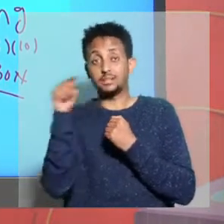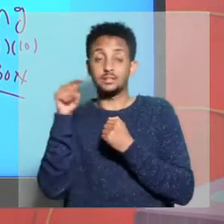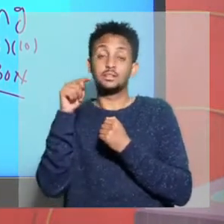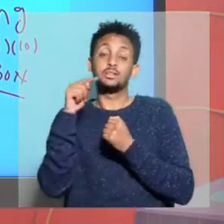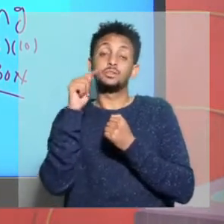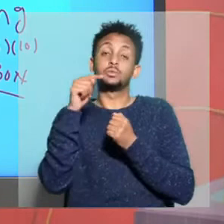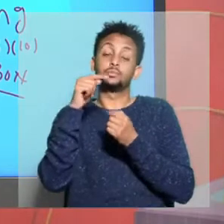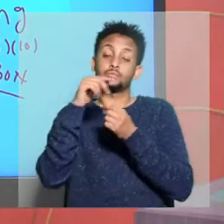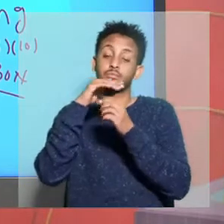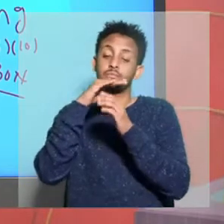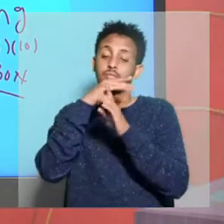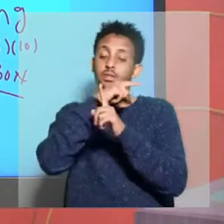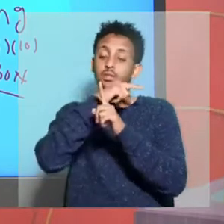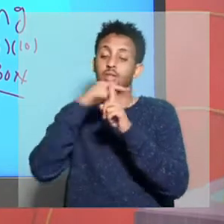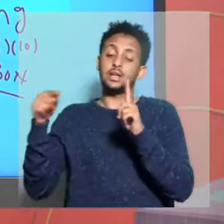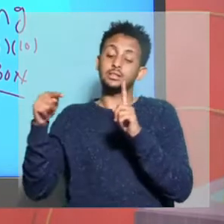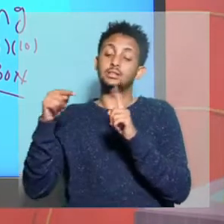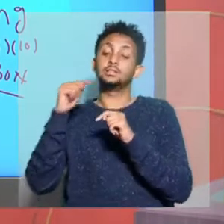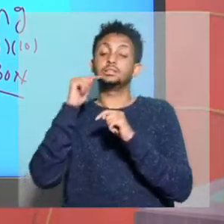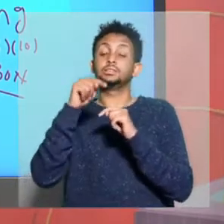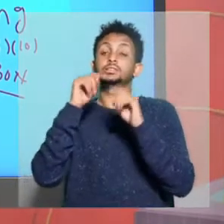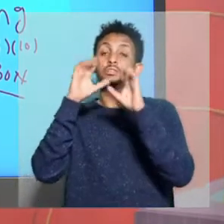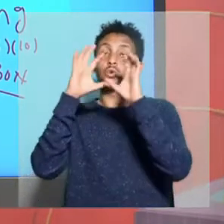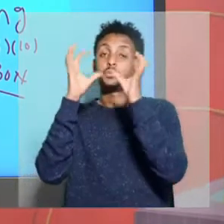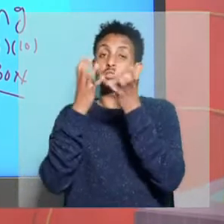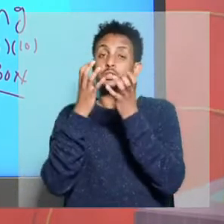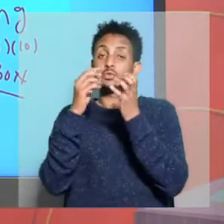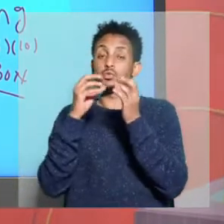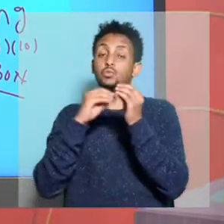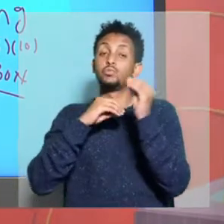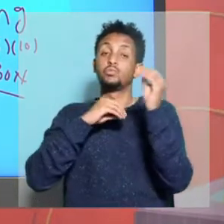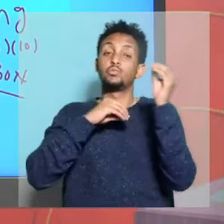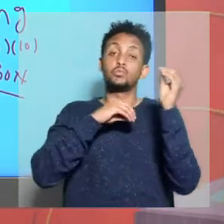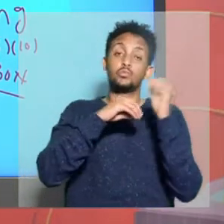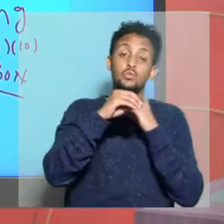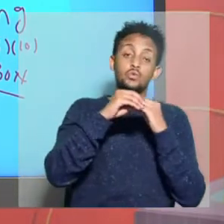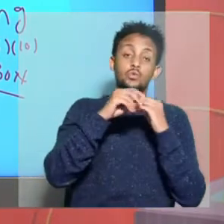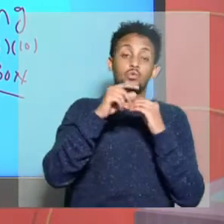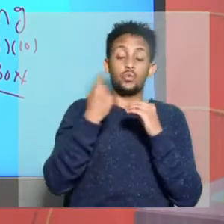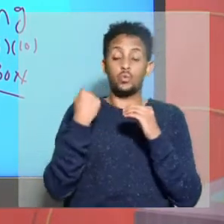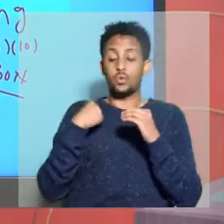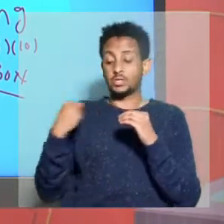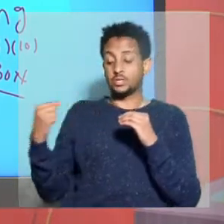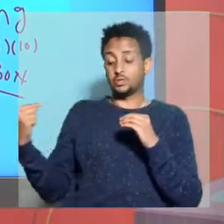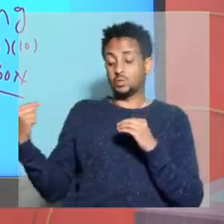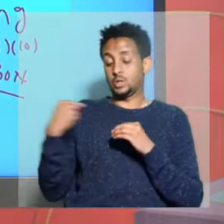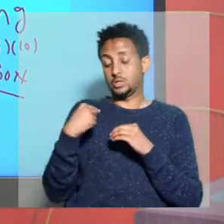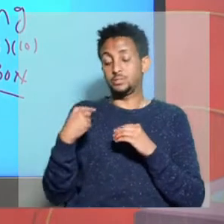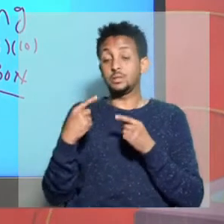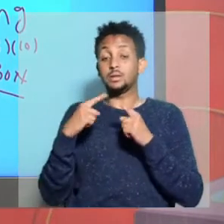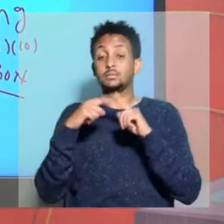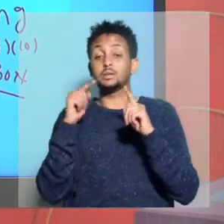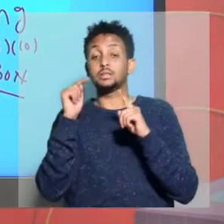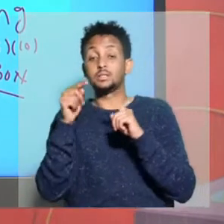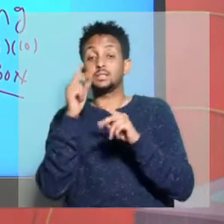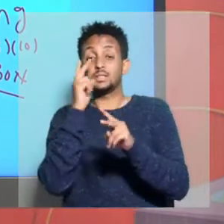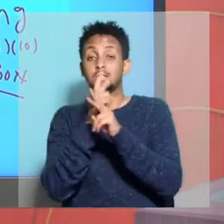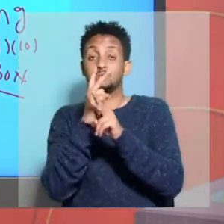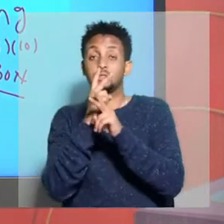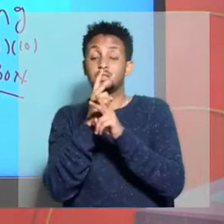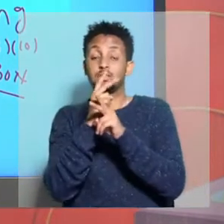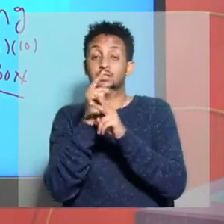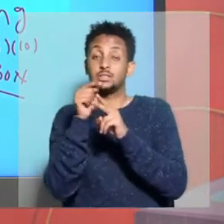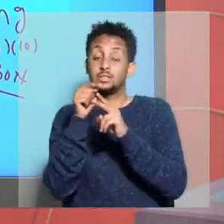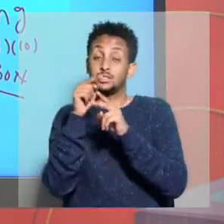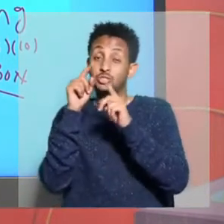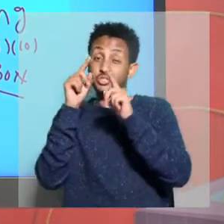is cut into half, this object will tend to move towards me. But it should be kept on